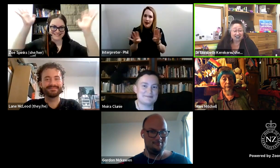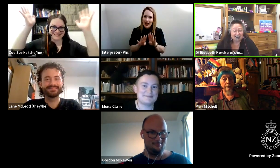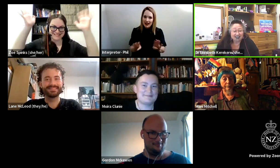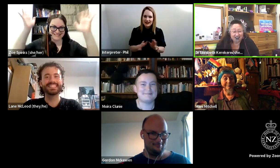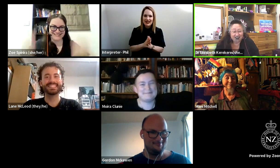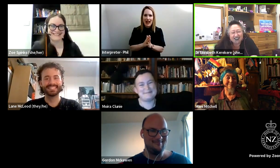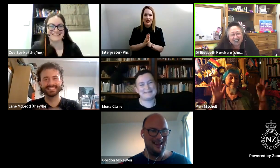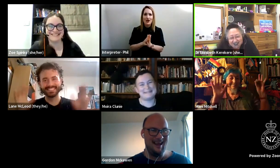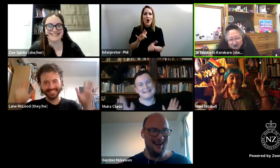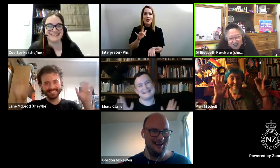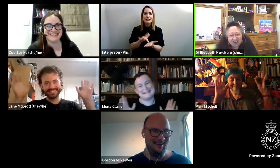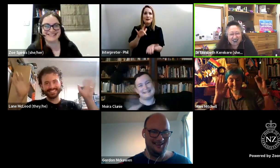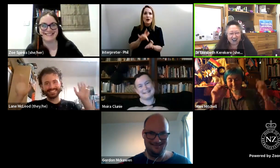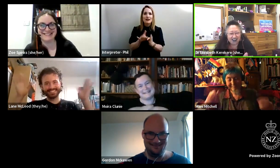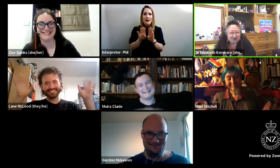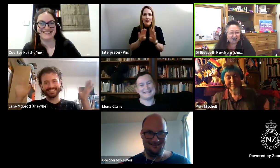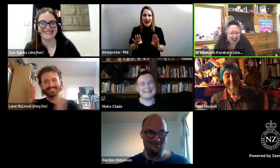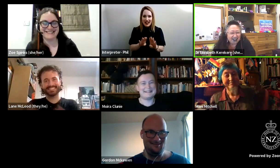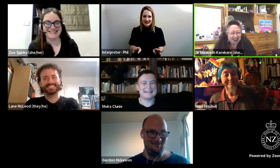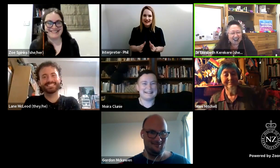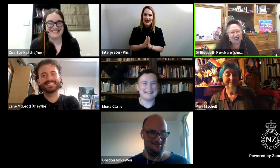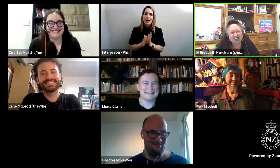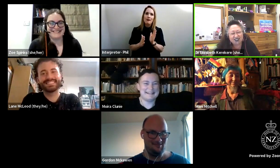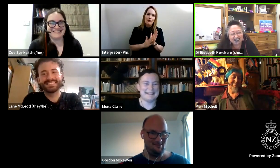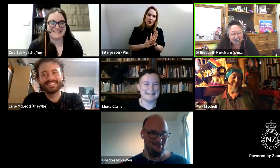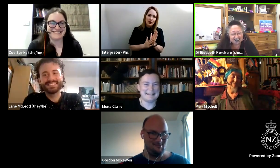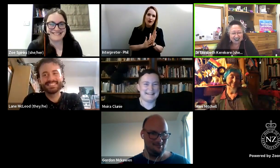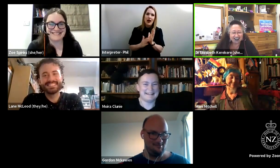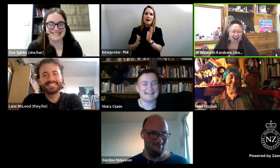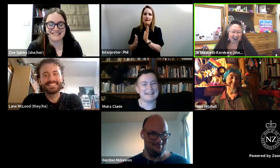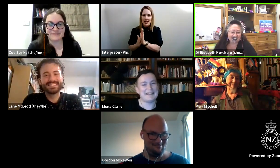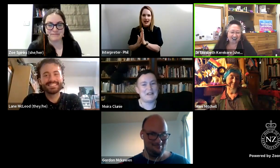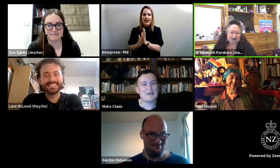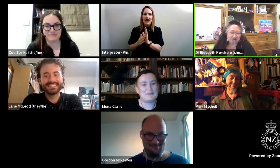panellists, Moira, Marnie and Gordon,